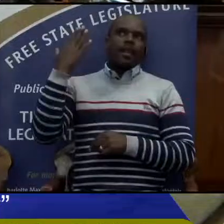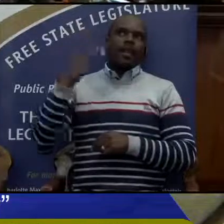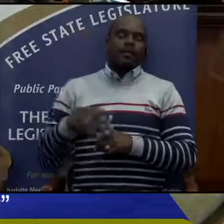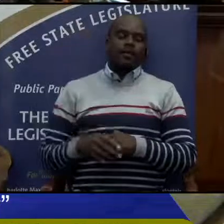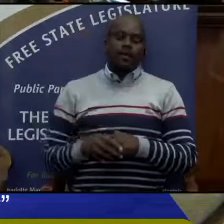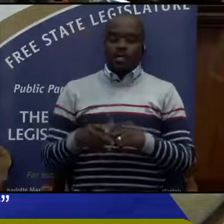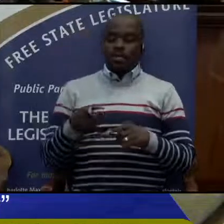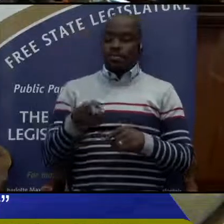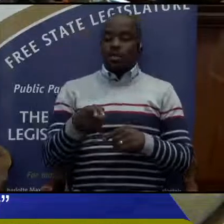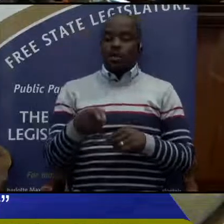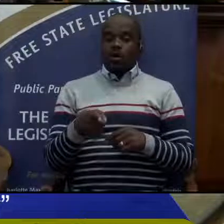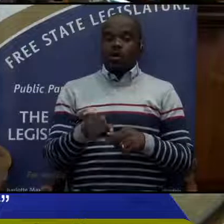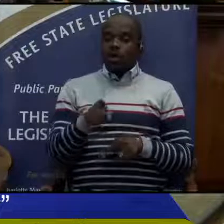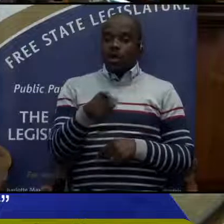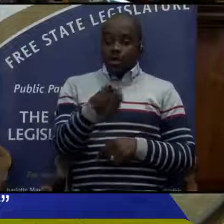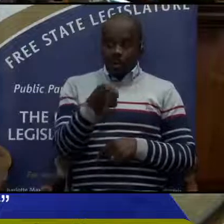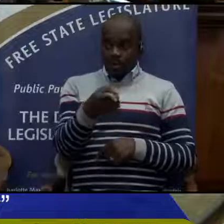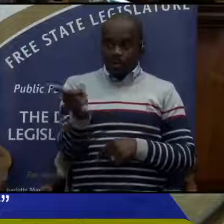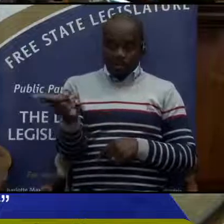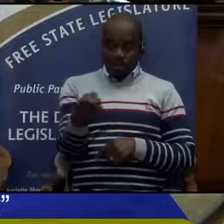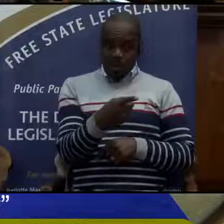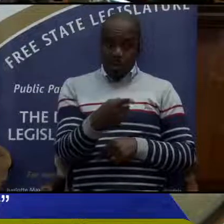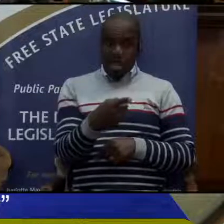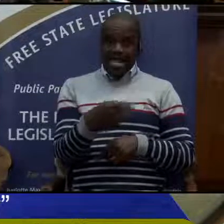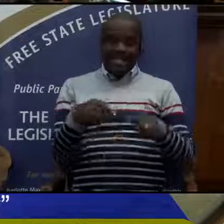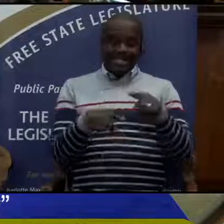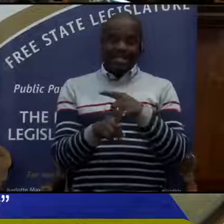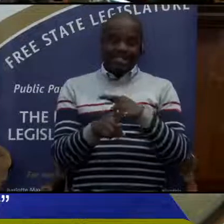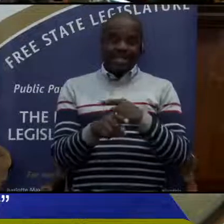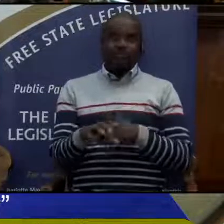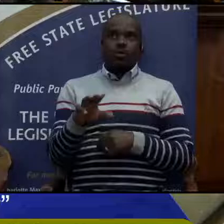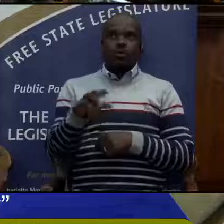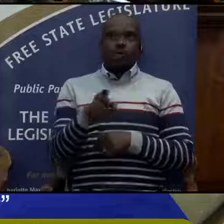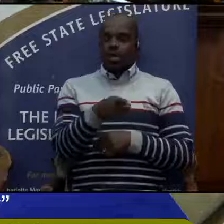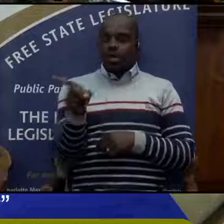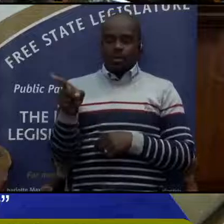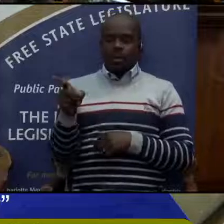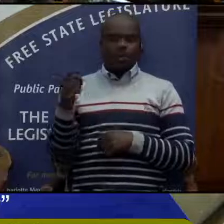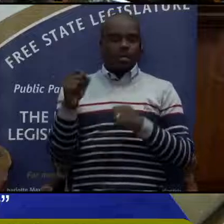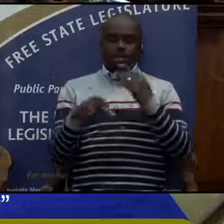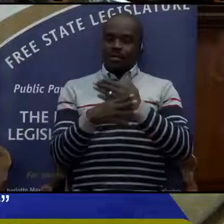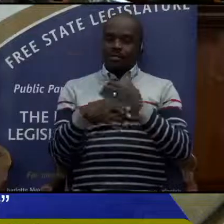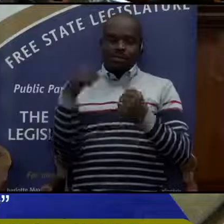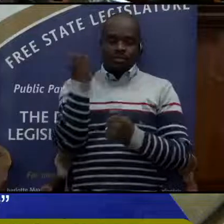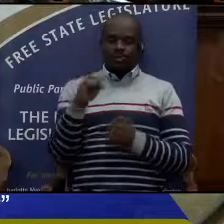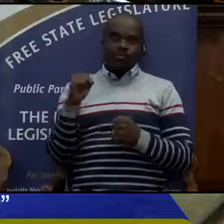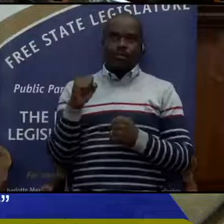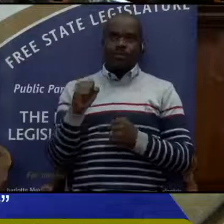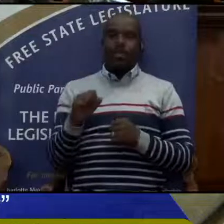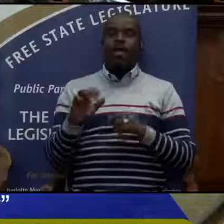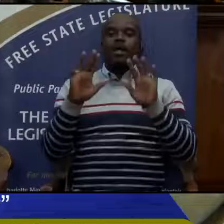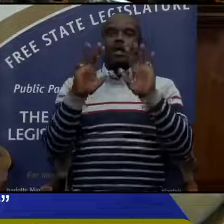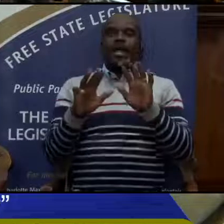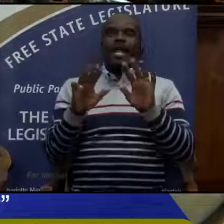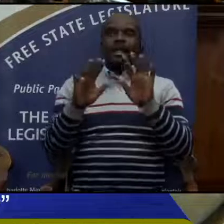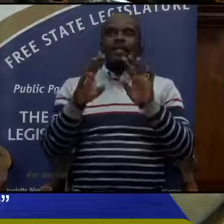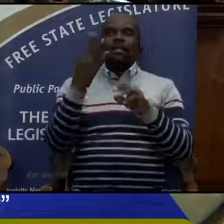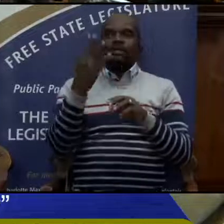working. In 1964, Malcolm X said the following that can